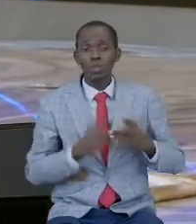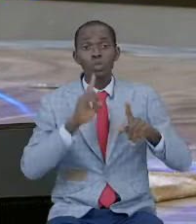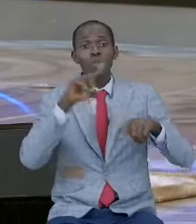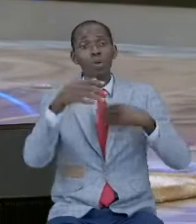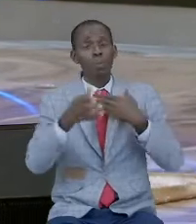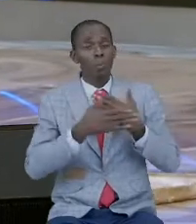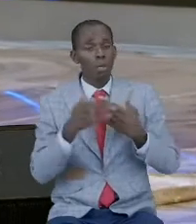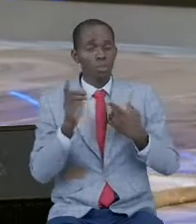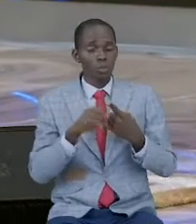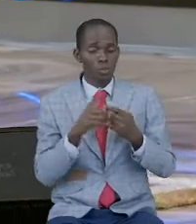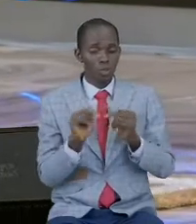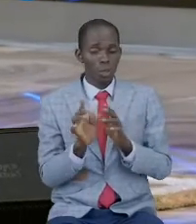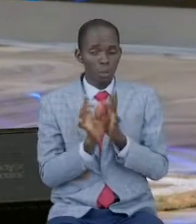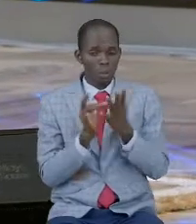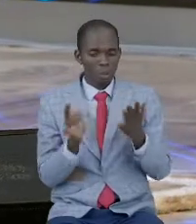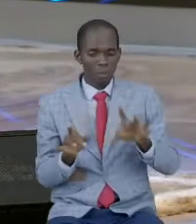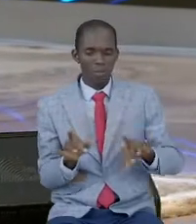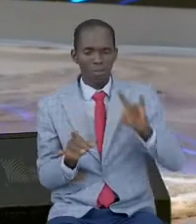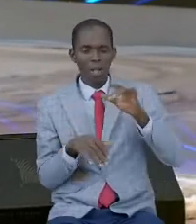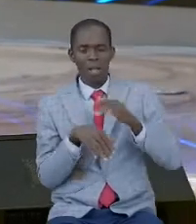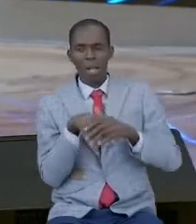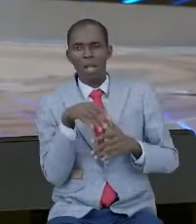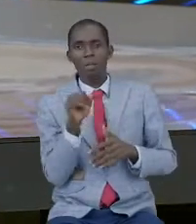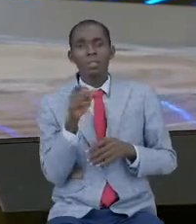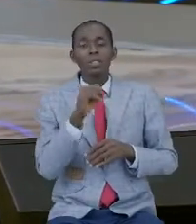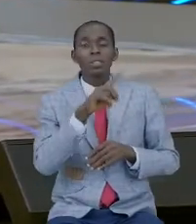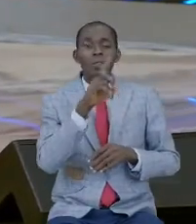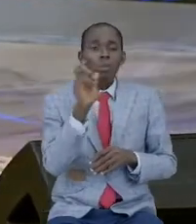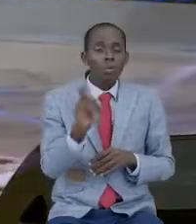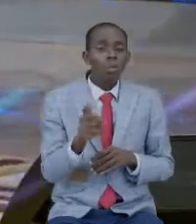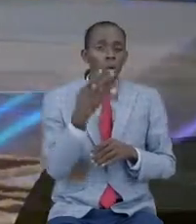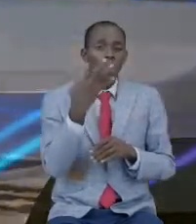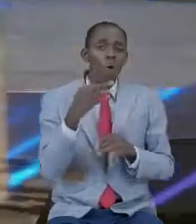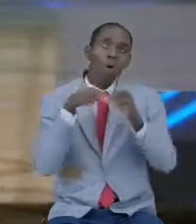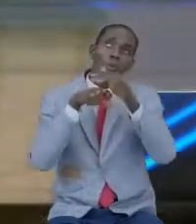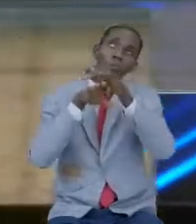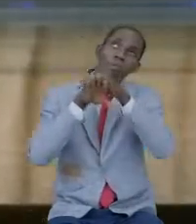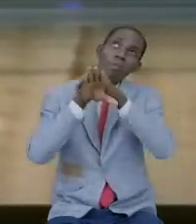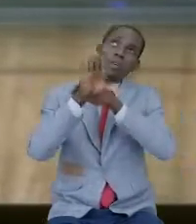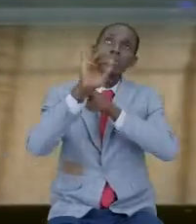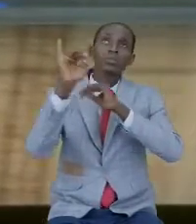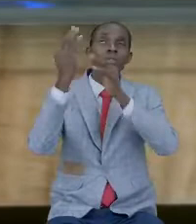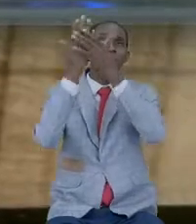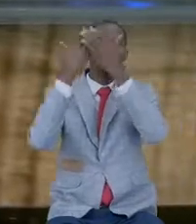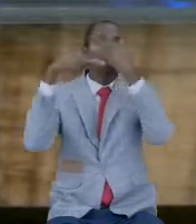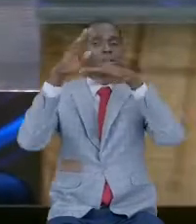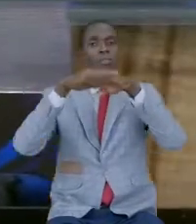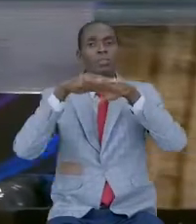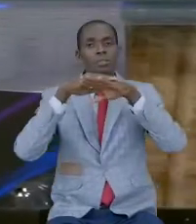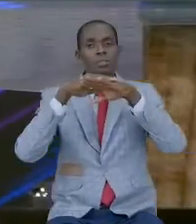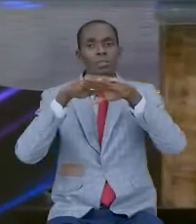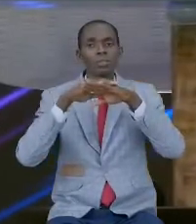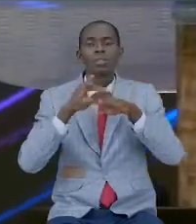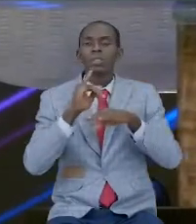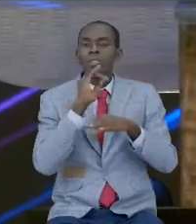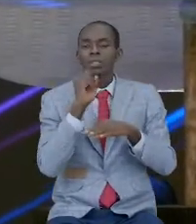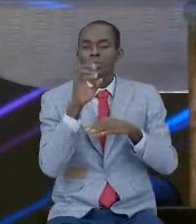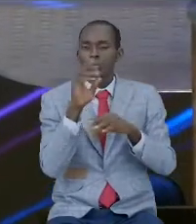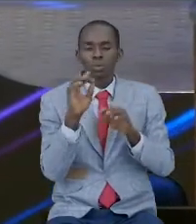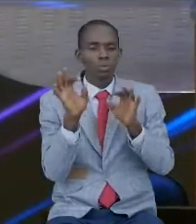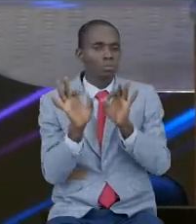the Bible. Find out. The question of getting to heaven is so